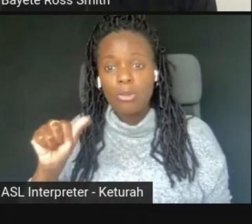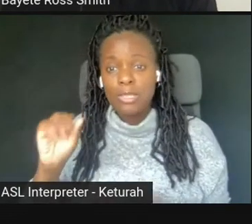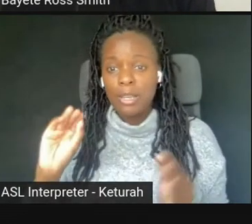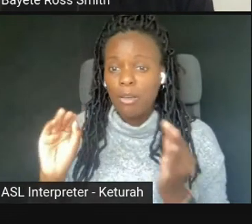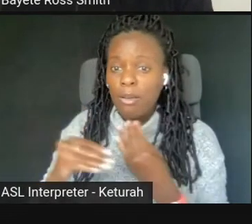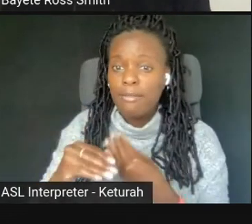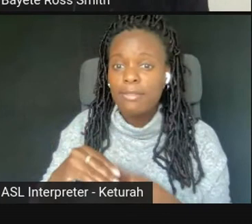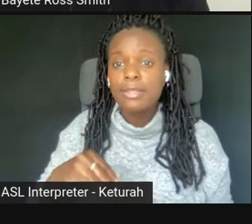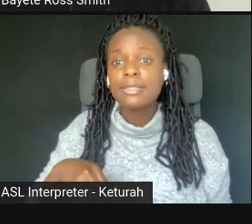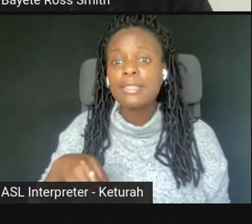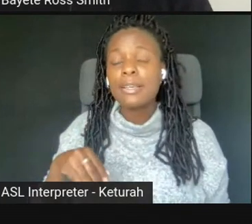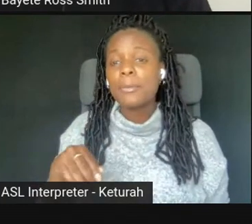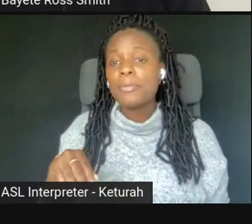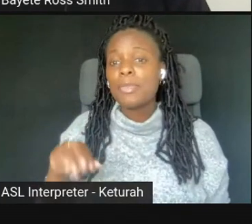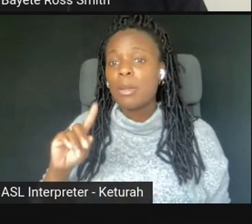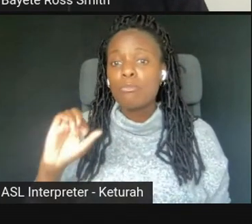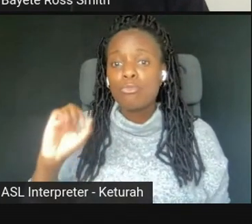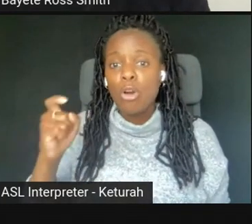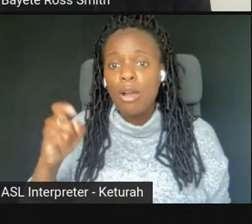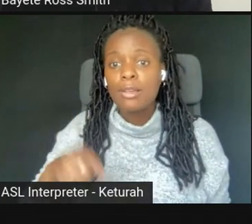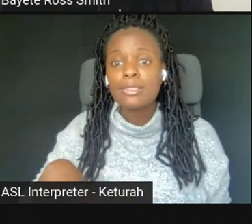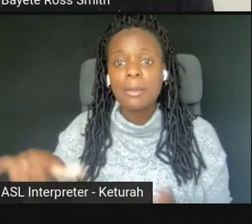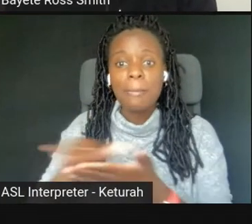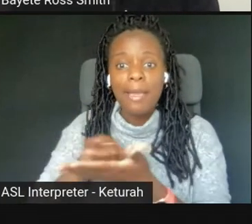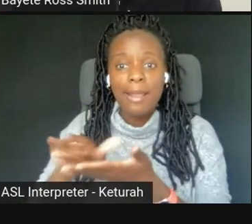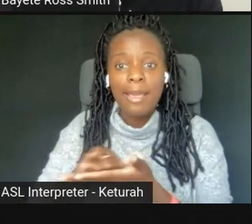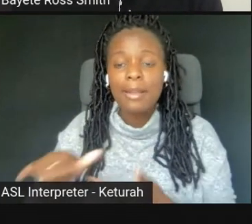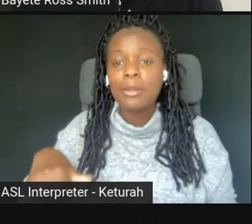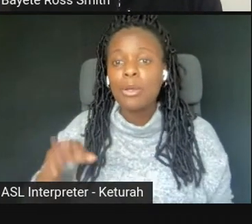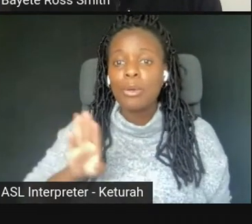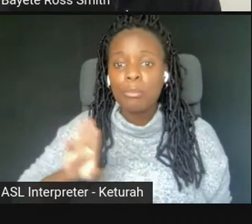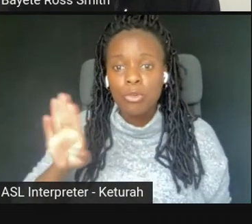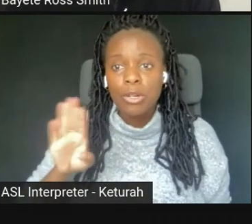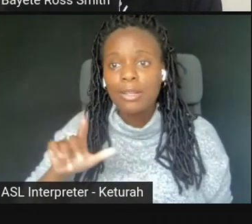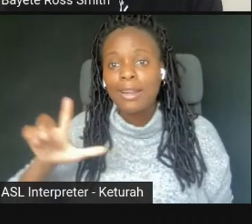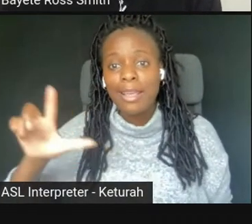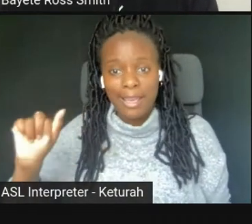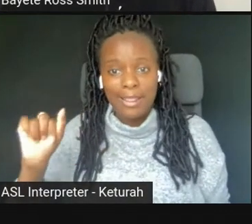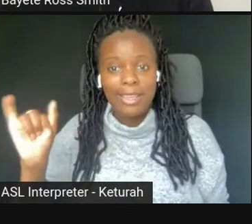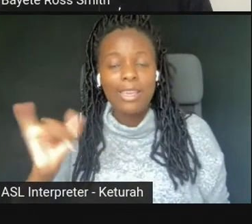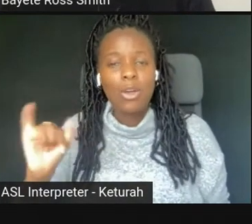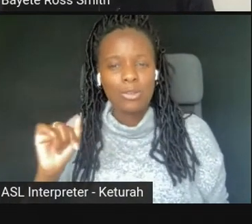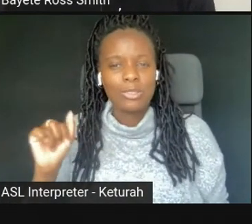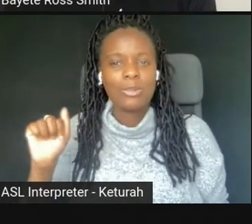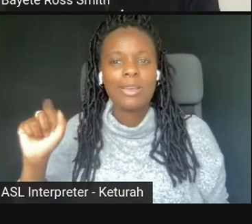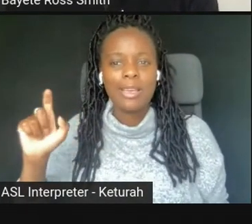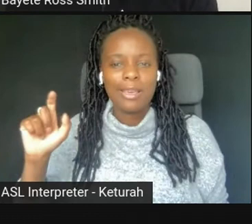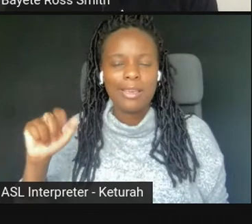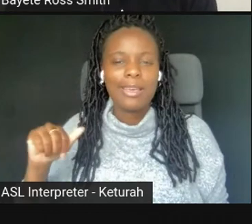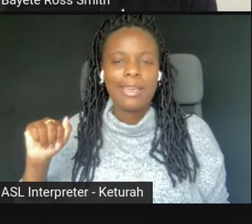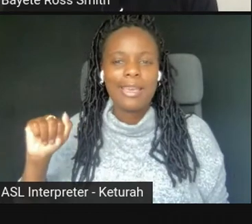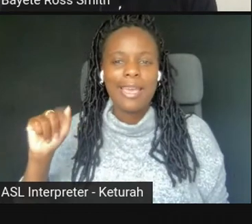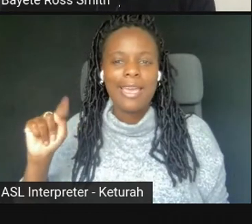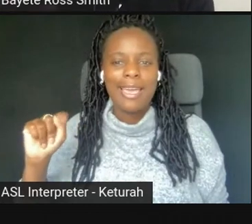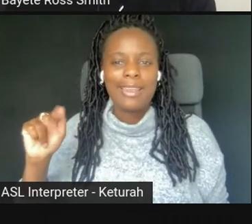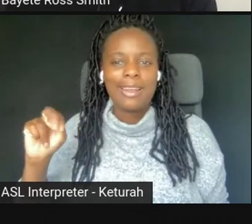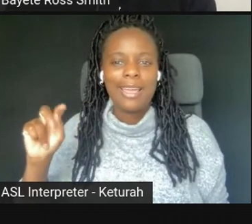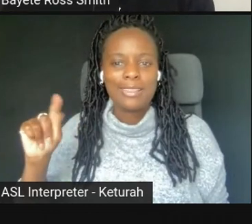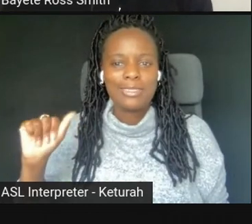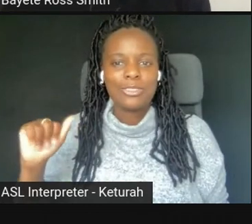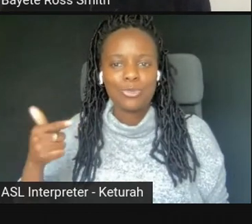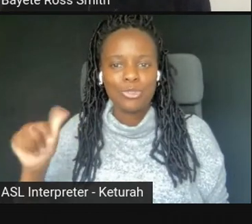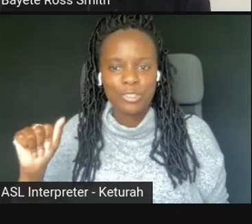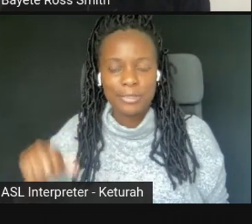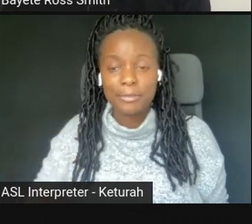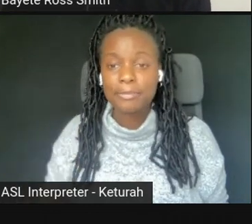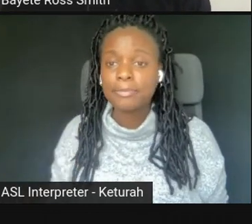office, Manhattan, Brooklyn, Los Angeles, Dallas, and Atlanta. In addition to those things, I'm seeking a connection